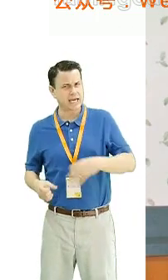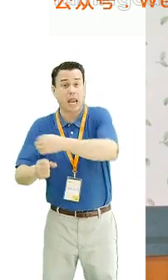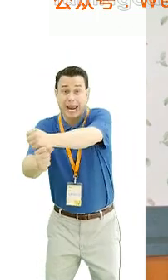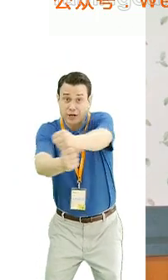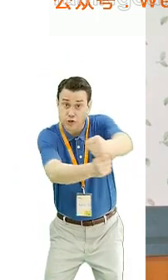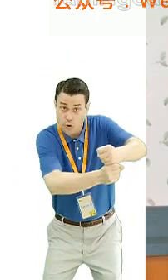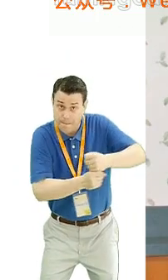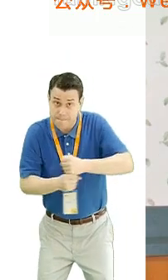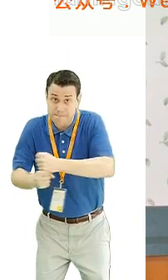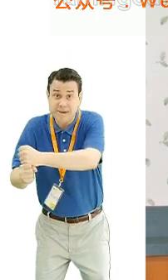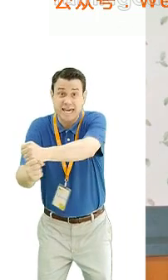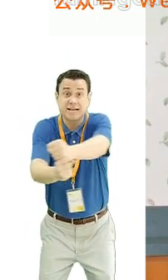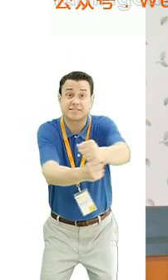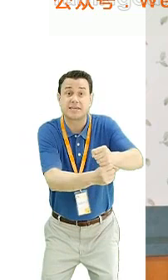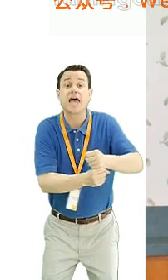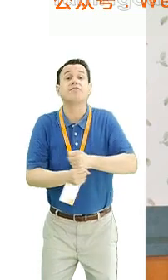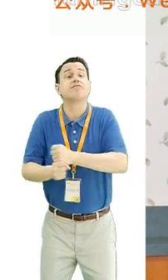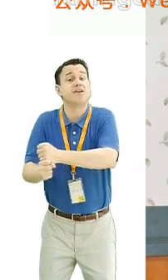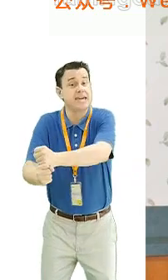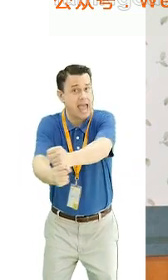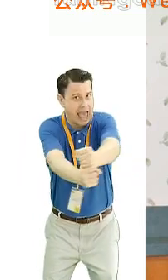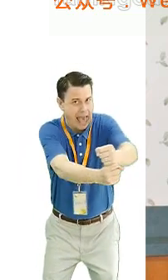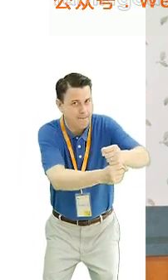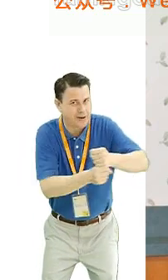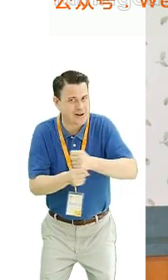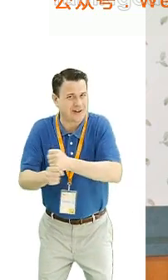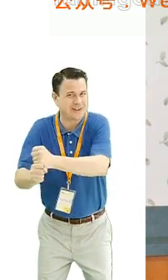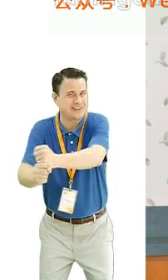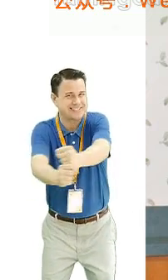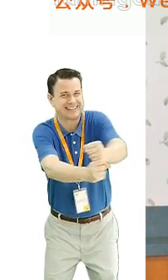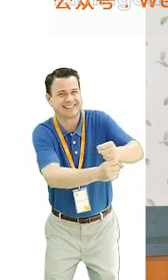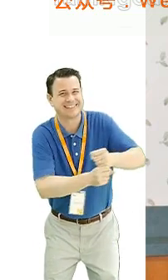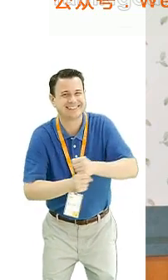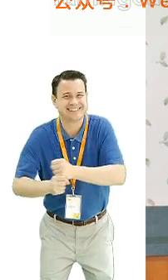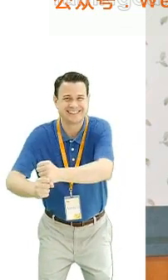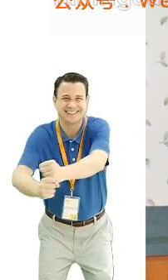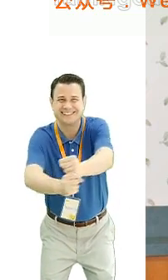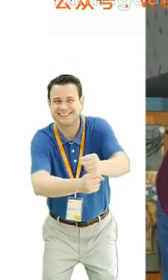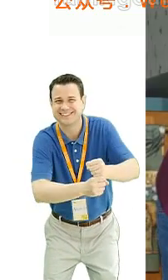We like to mix the apples.